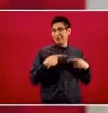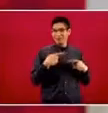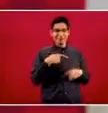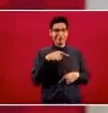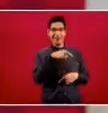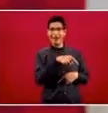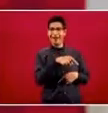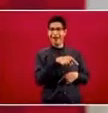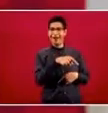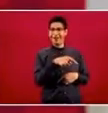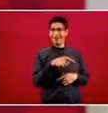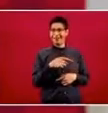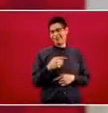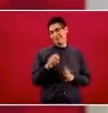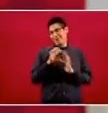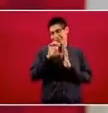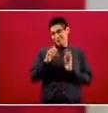this